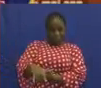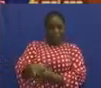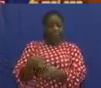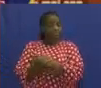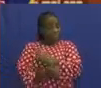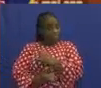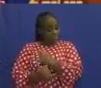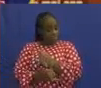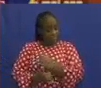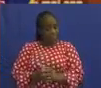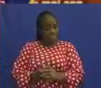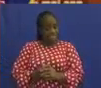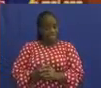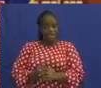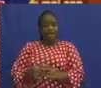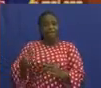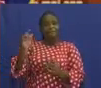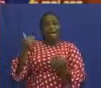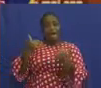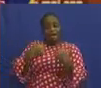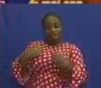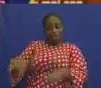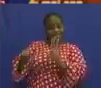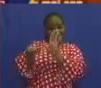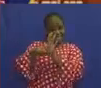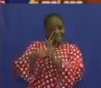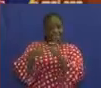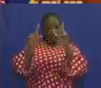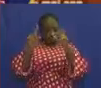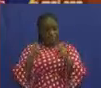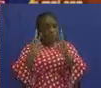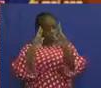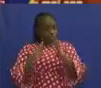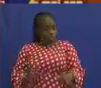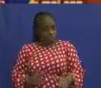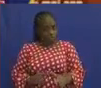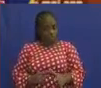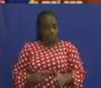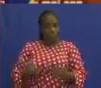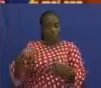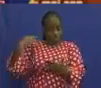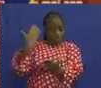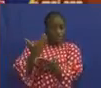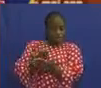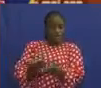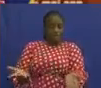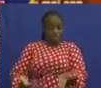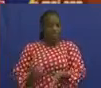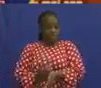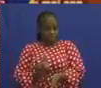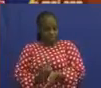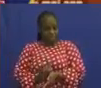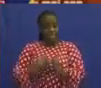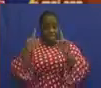International Airport are in possession of a negative PCR test result upon their arrival in Ghana,